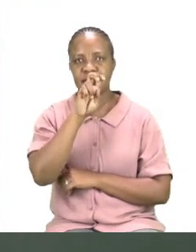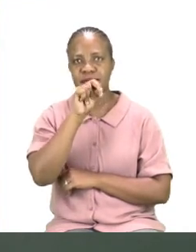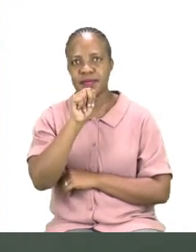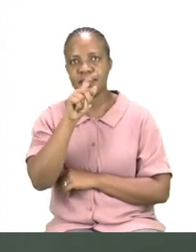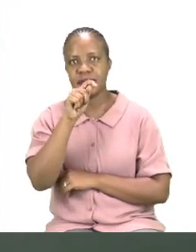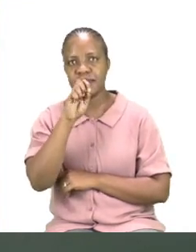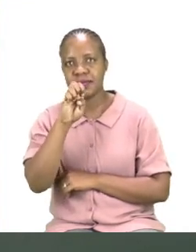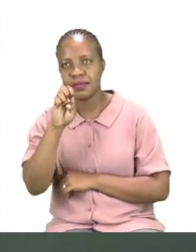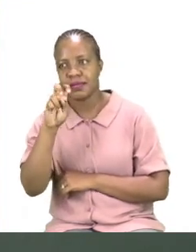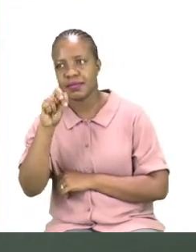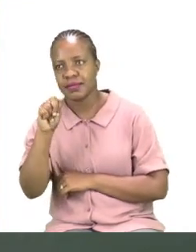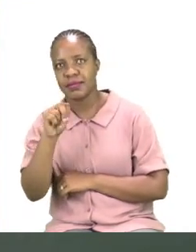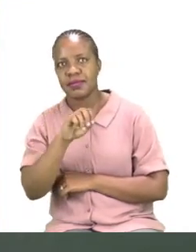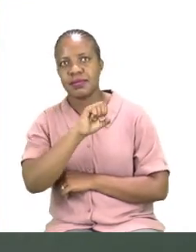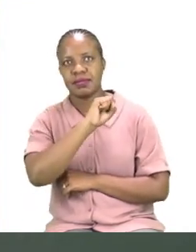17,